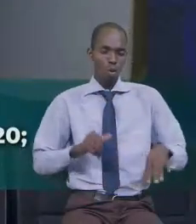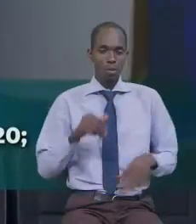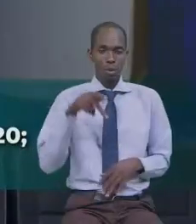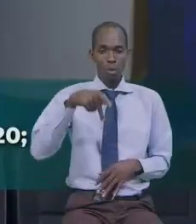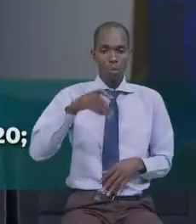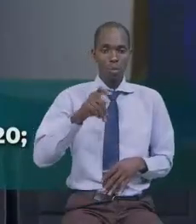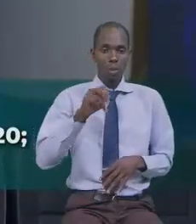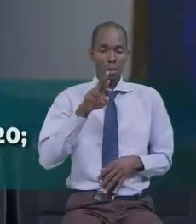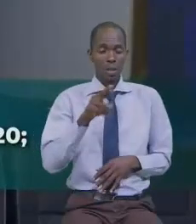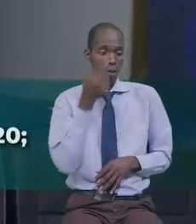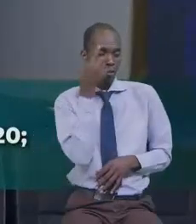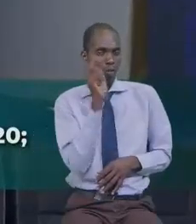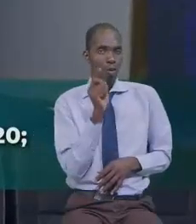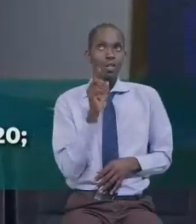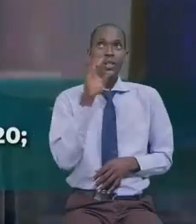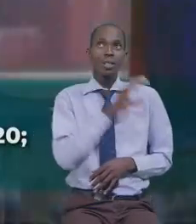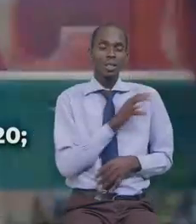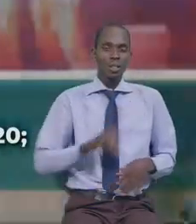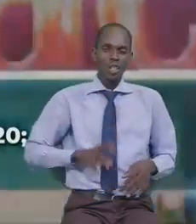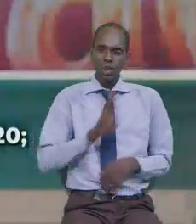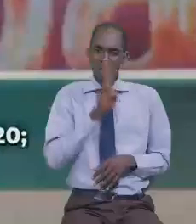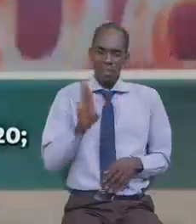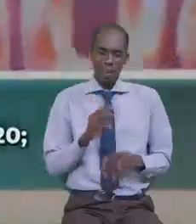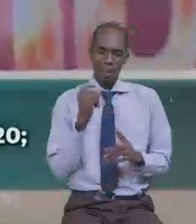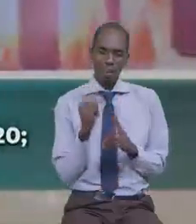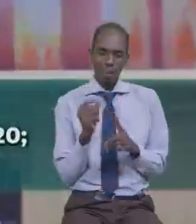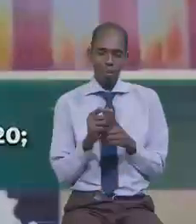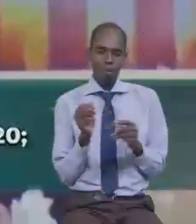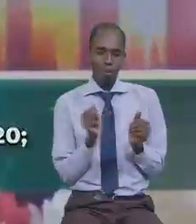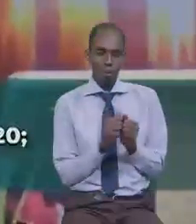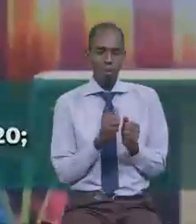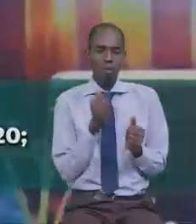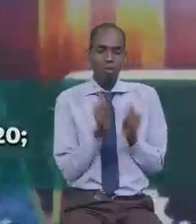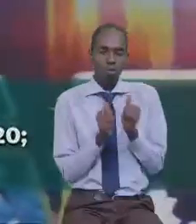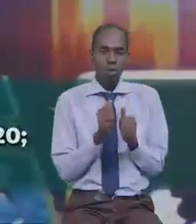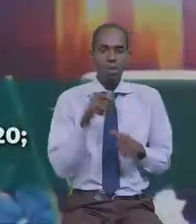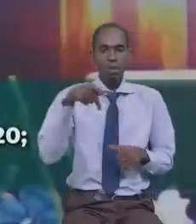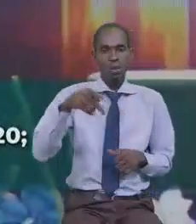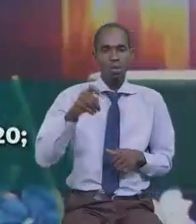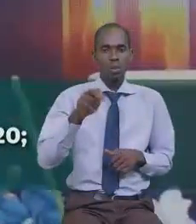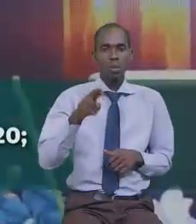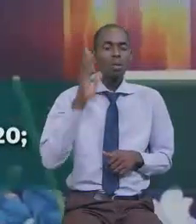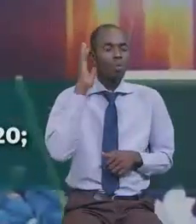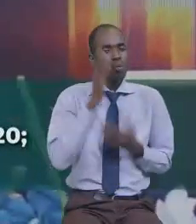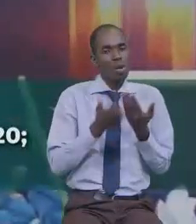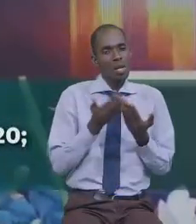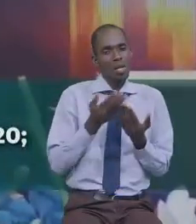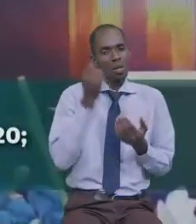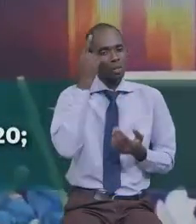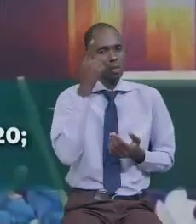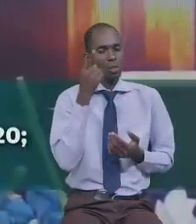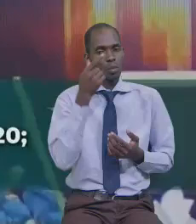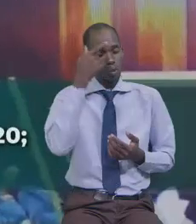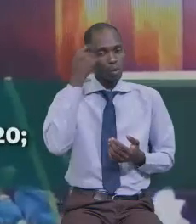will understand. And he said, follow me, and I will make you a fisher of men. Fishers